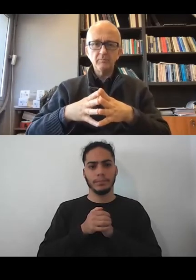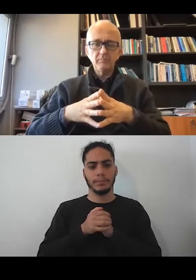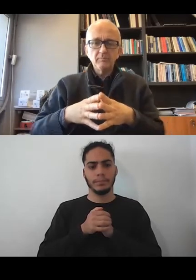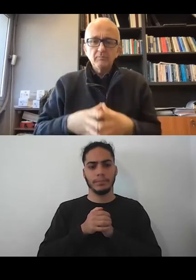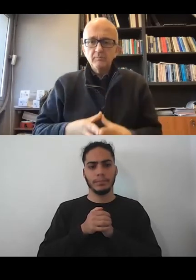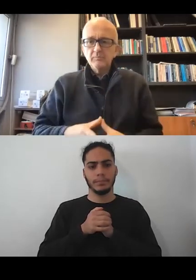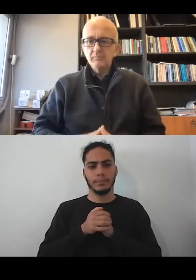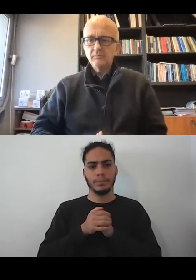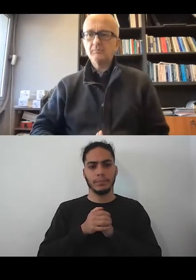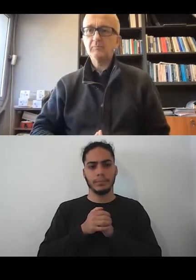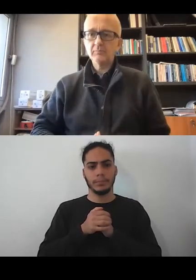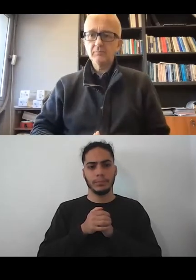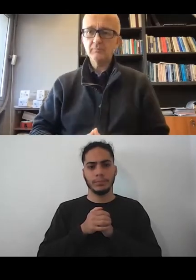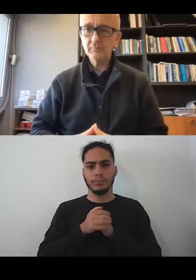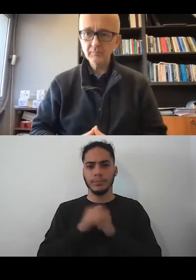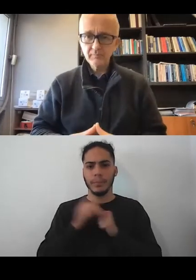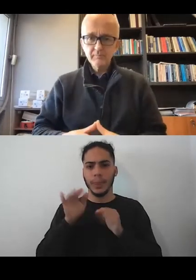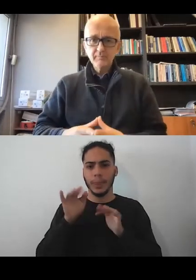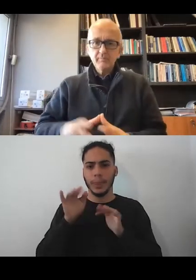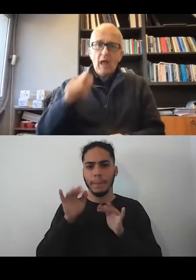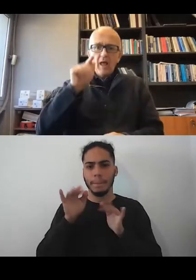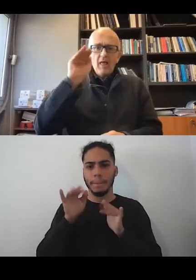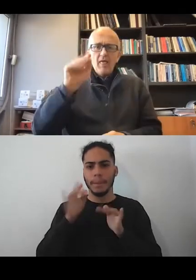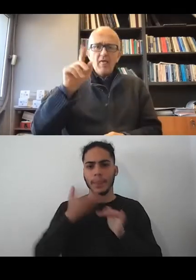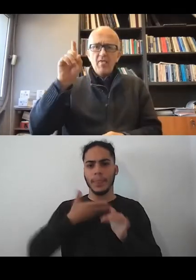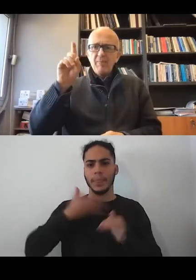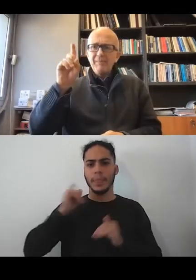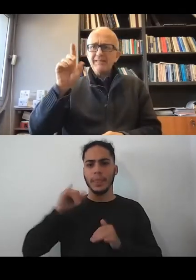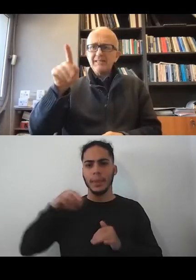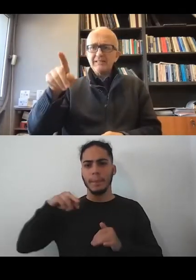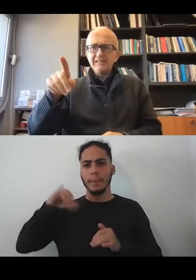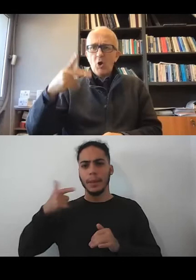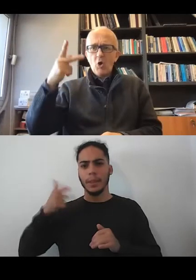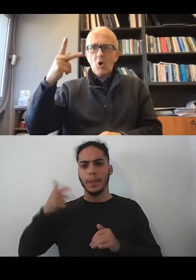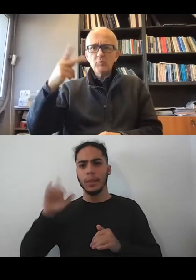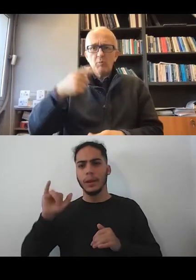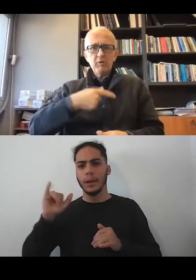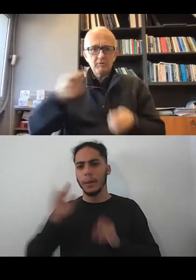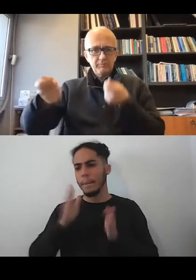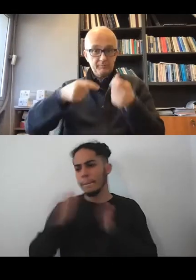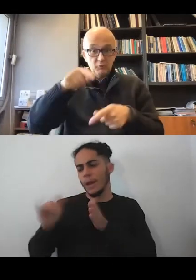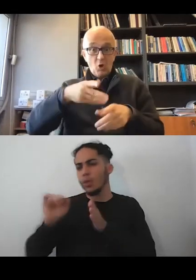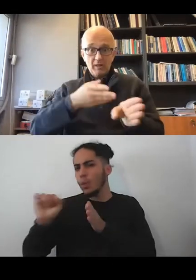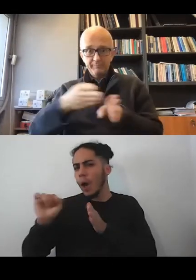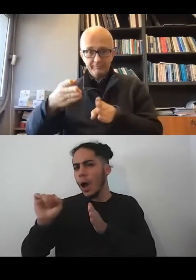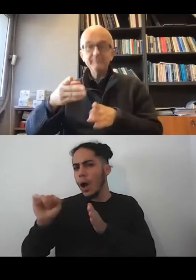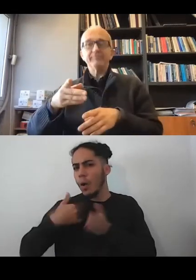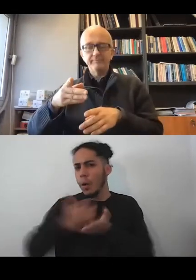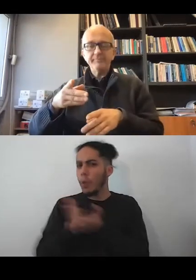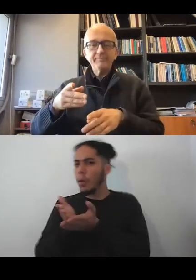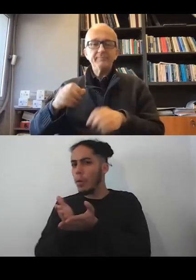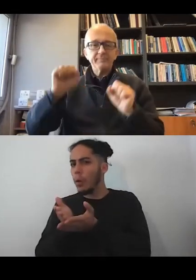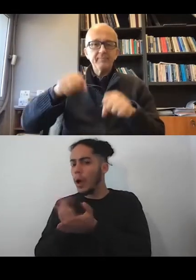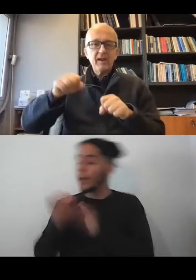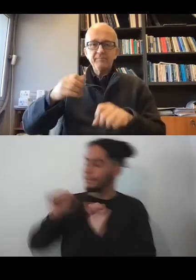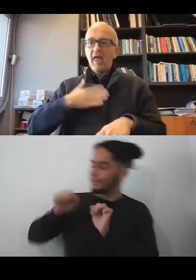Dimitris, is this your part, or shall I continue? Yes, thank you,